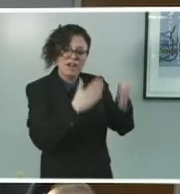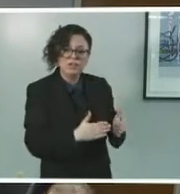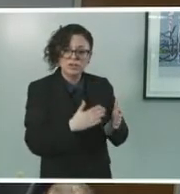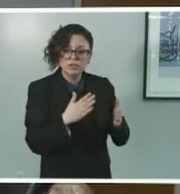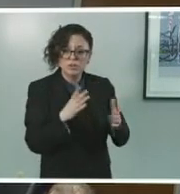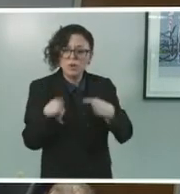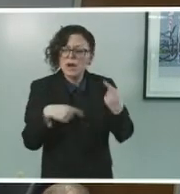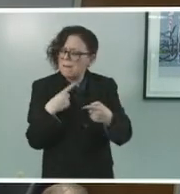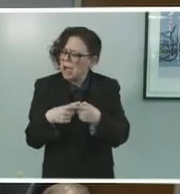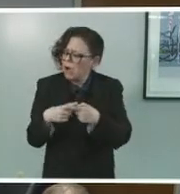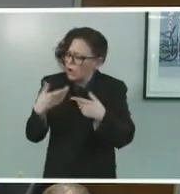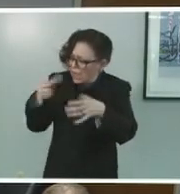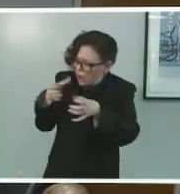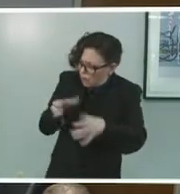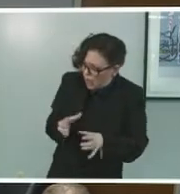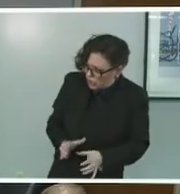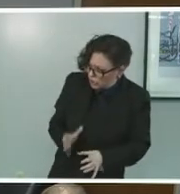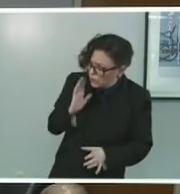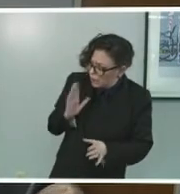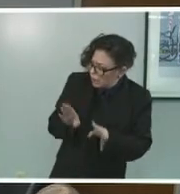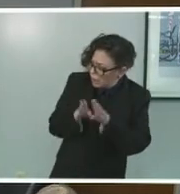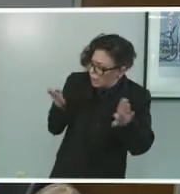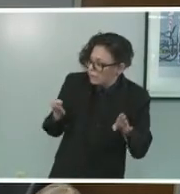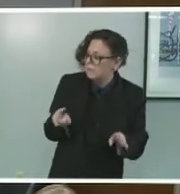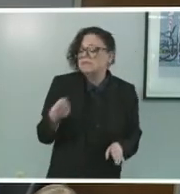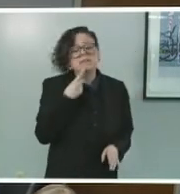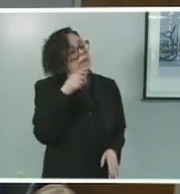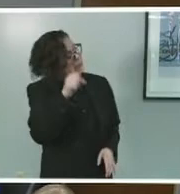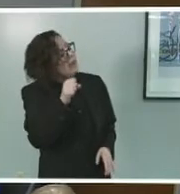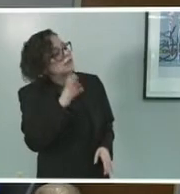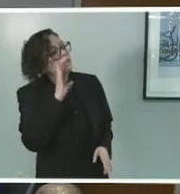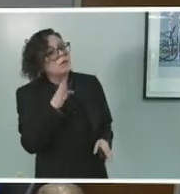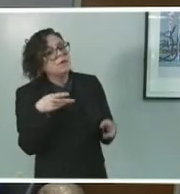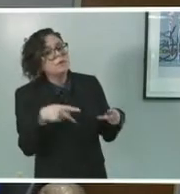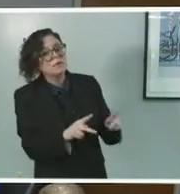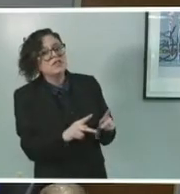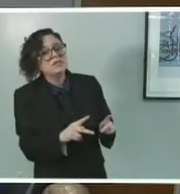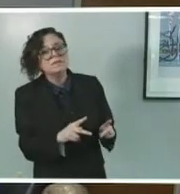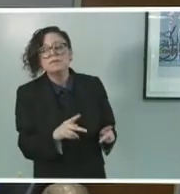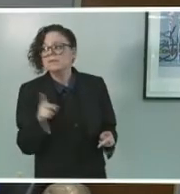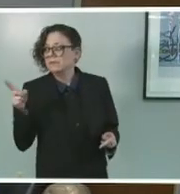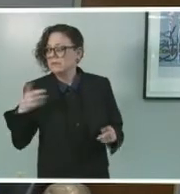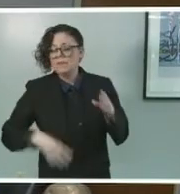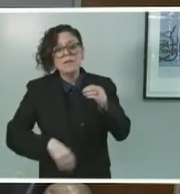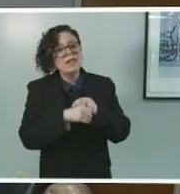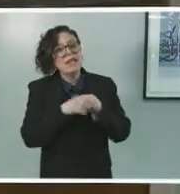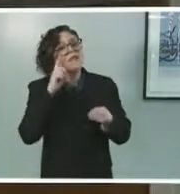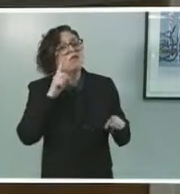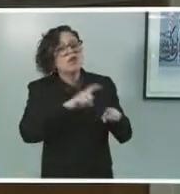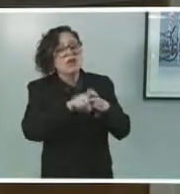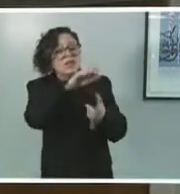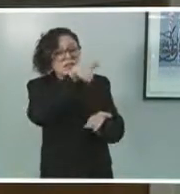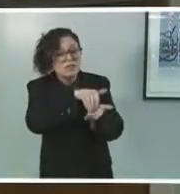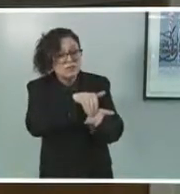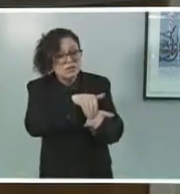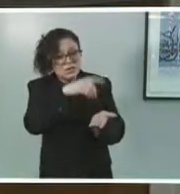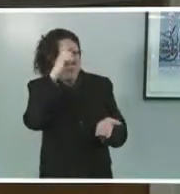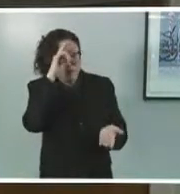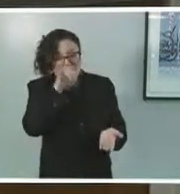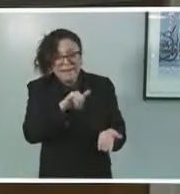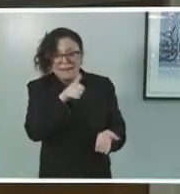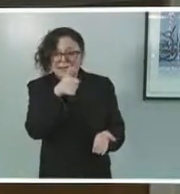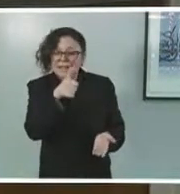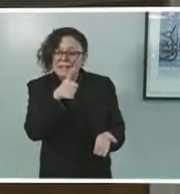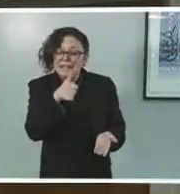Yes. Chiropractors can stay open. Permitted. Okay. And Jeff, if I may qualify on the call centers, what's critical about anything